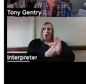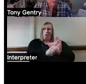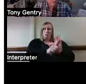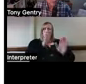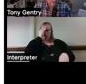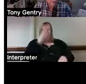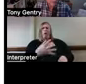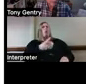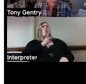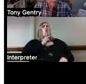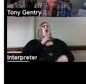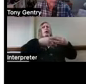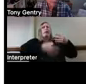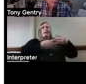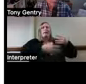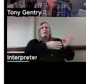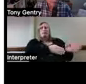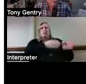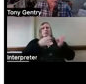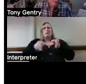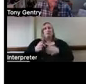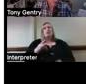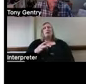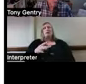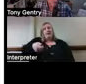a plug-in flashlight and nightlight.